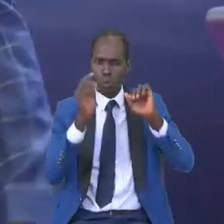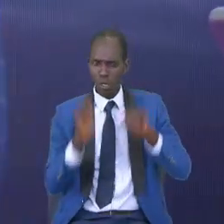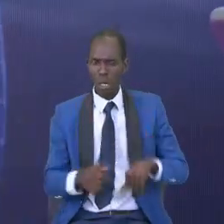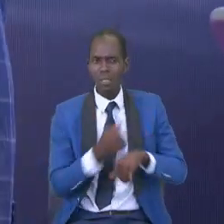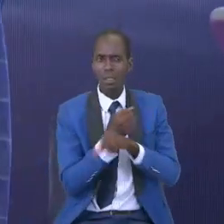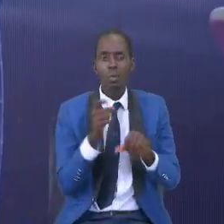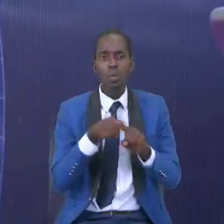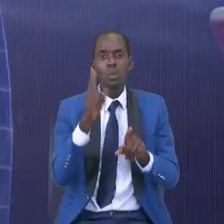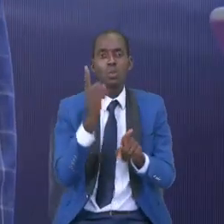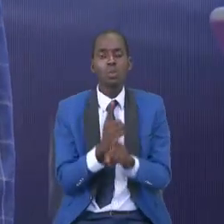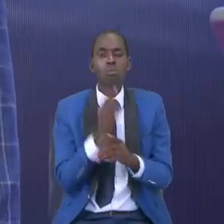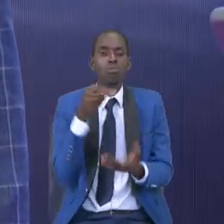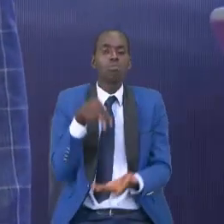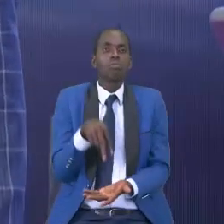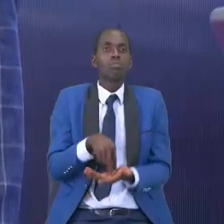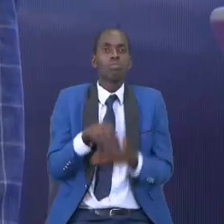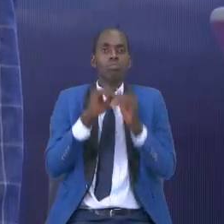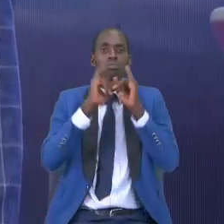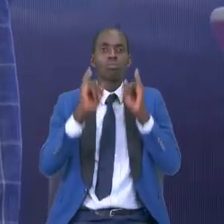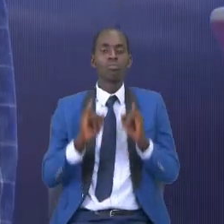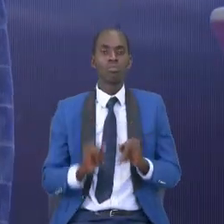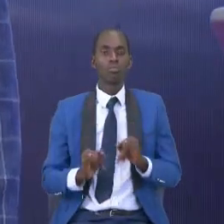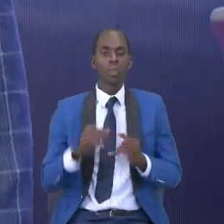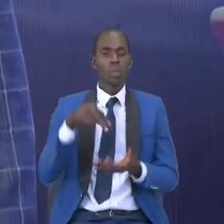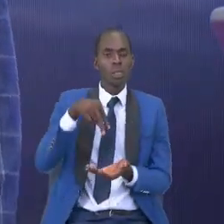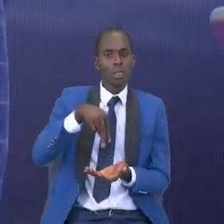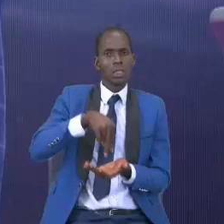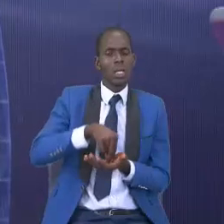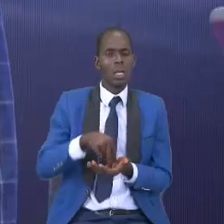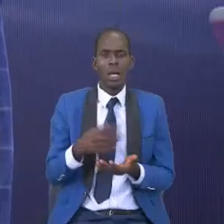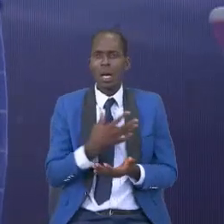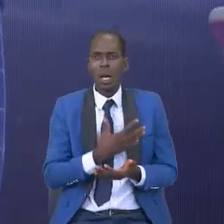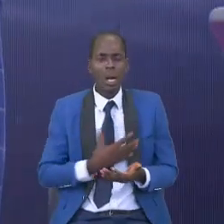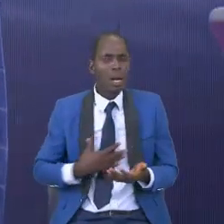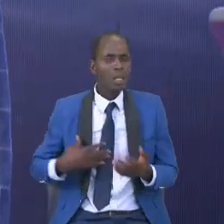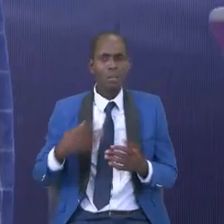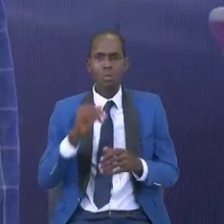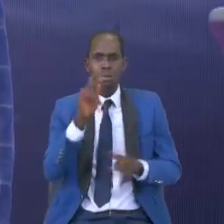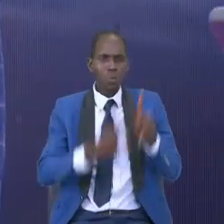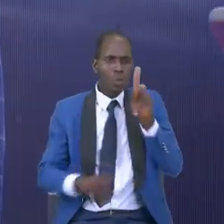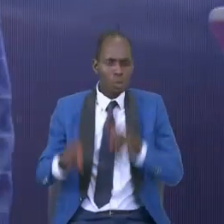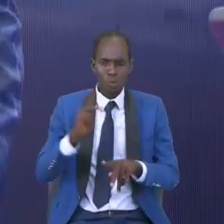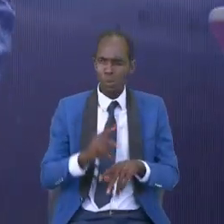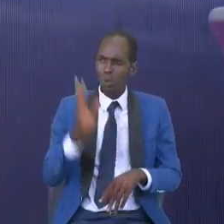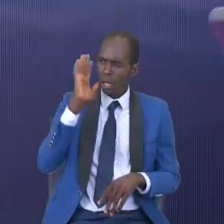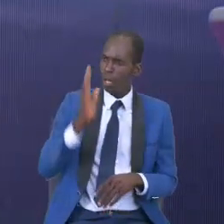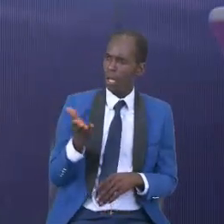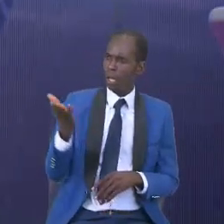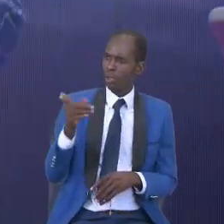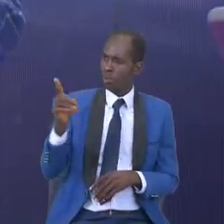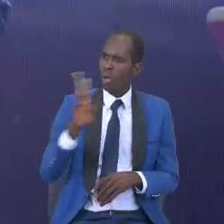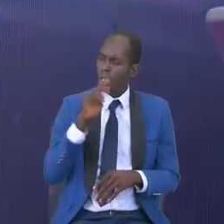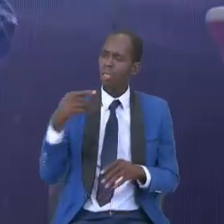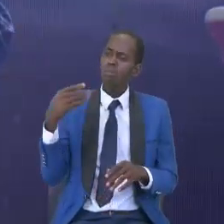just stand there. Wouldn't even your neighbors, even the people around, would they not say you are a murderer?